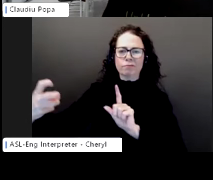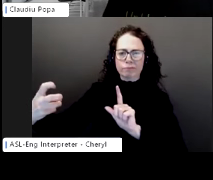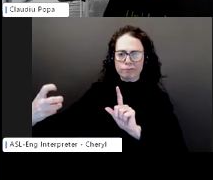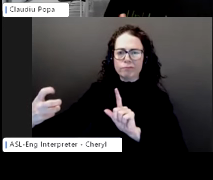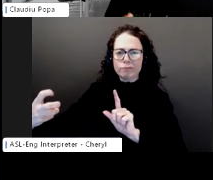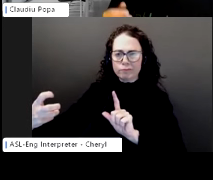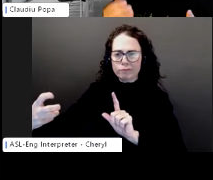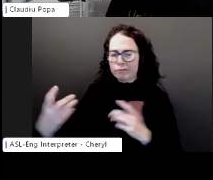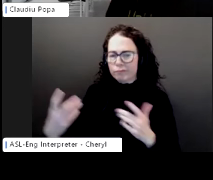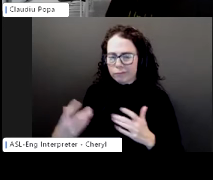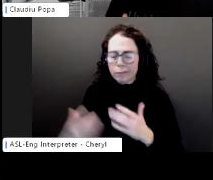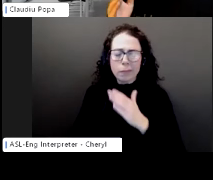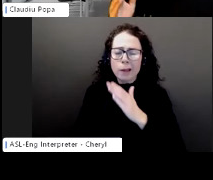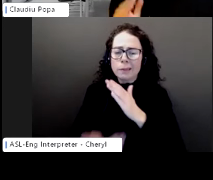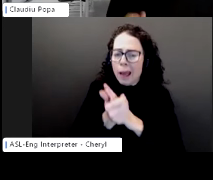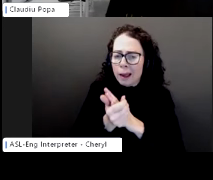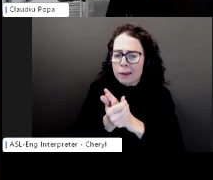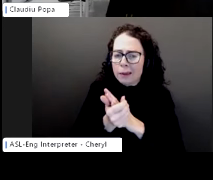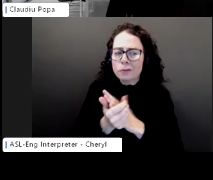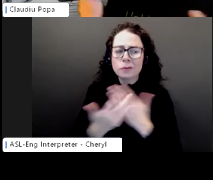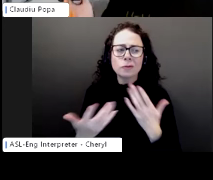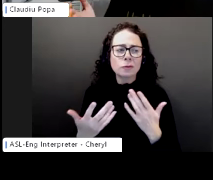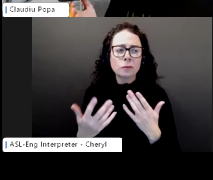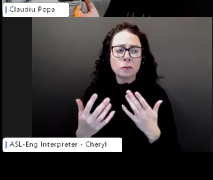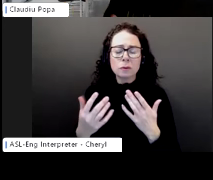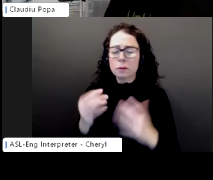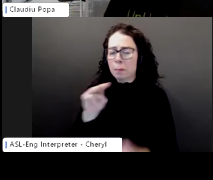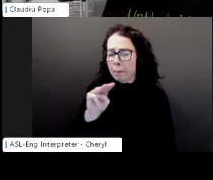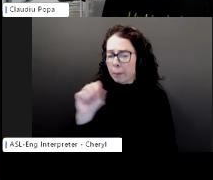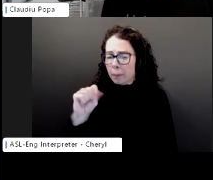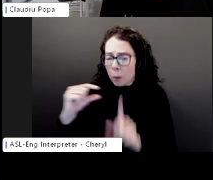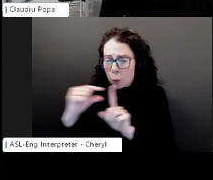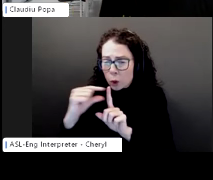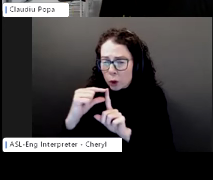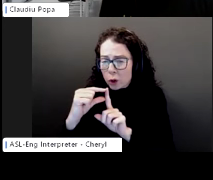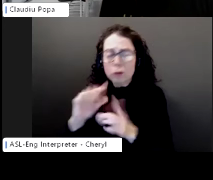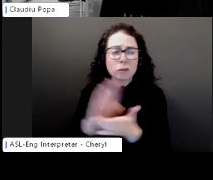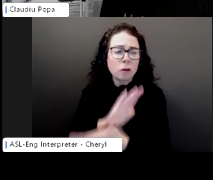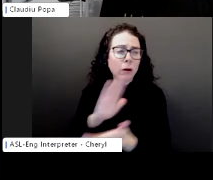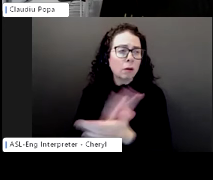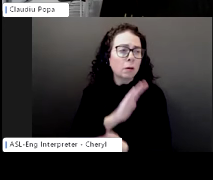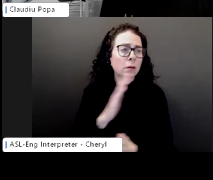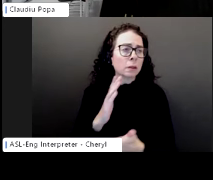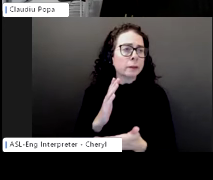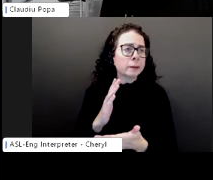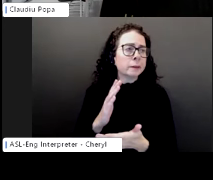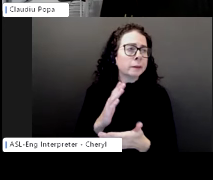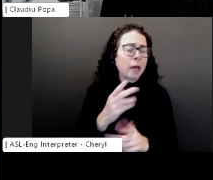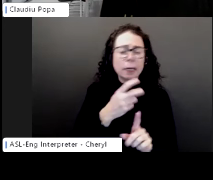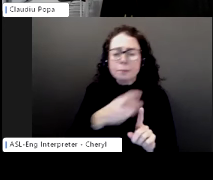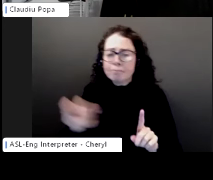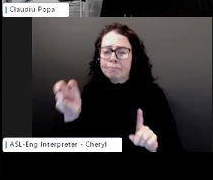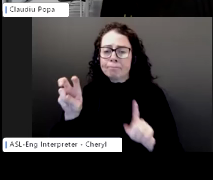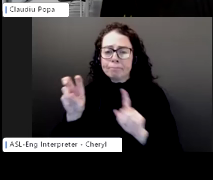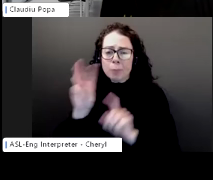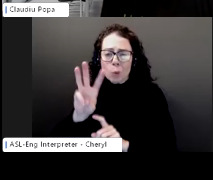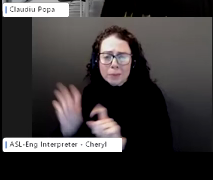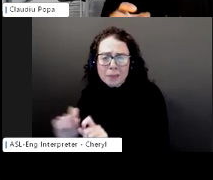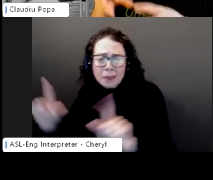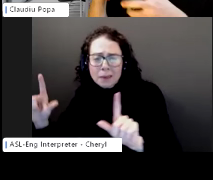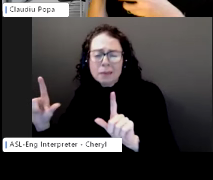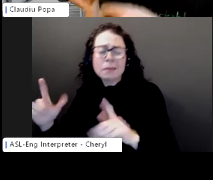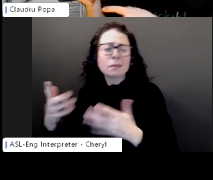attachments, which could be Word documents, they could be, again, links to websites, or they could be some other executable tool